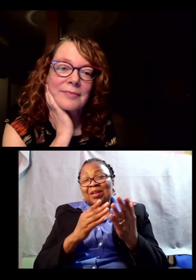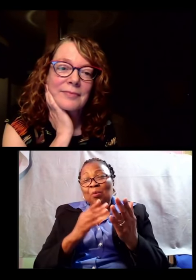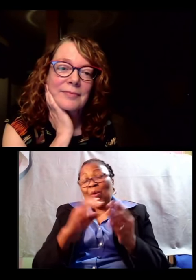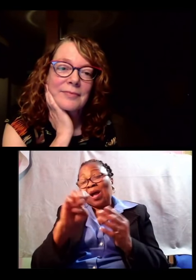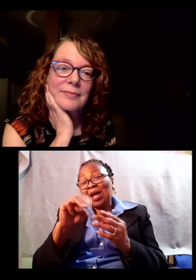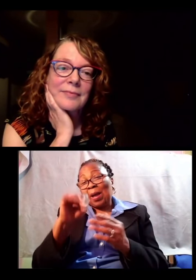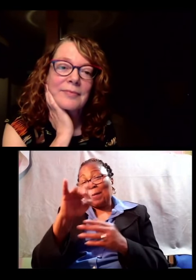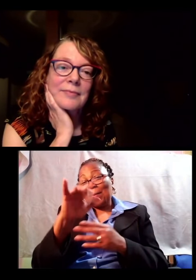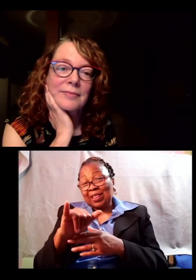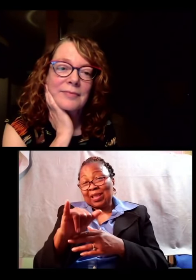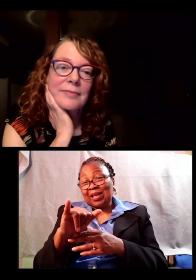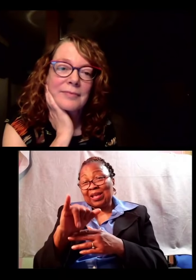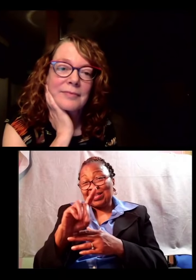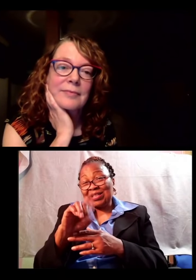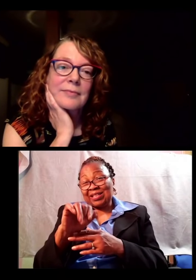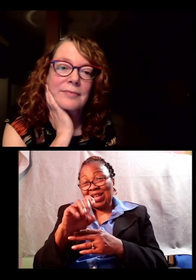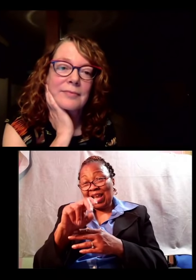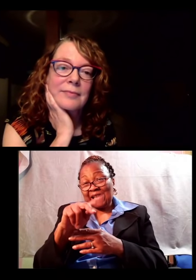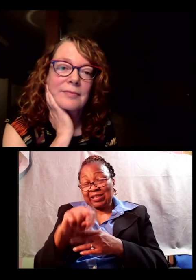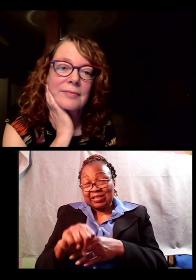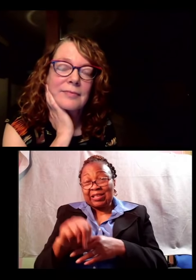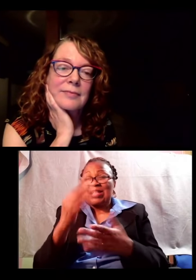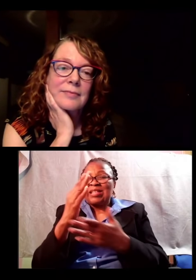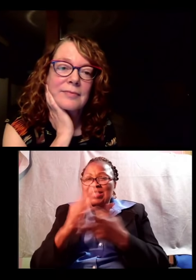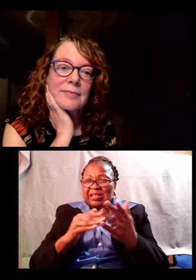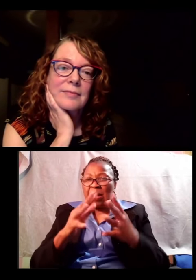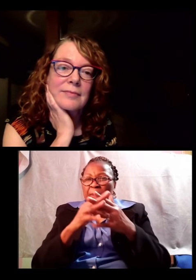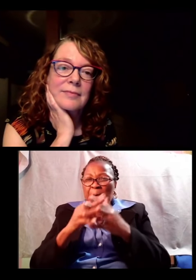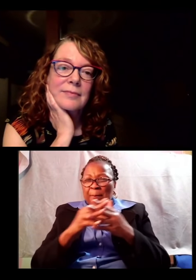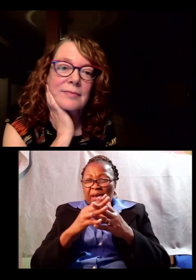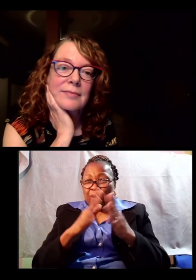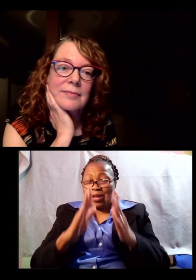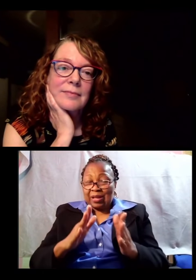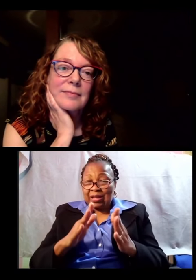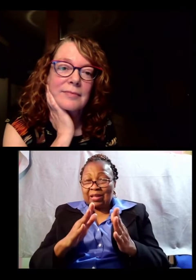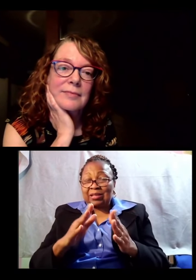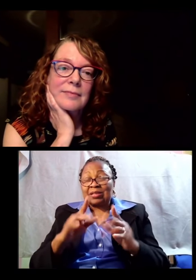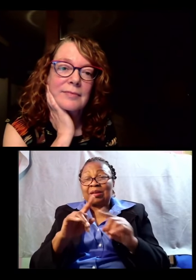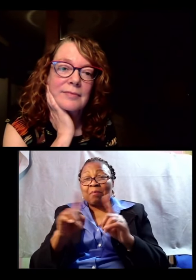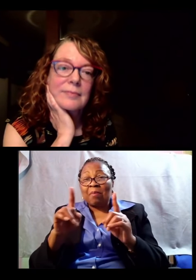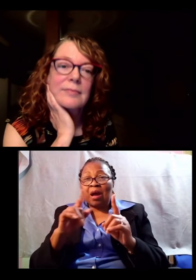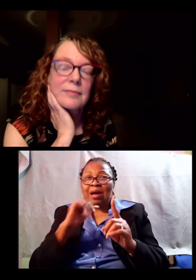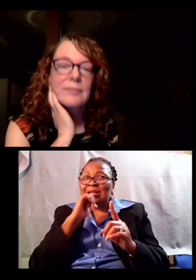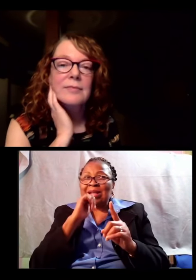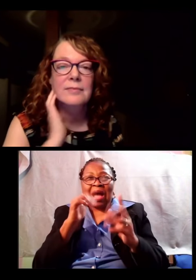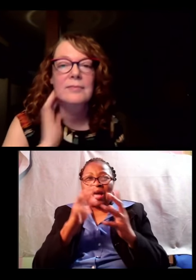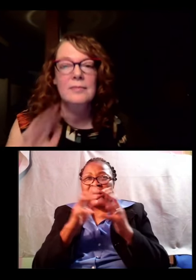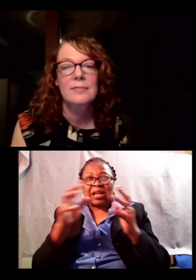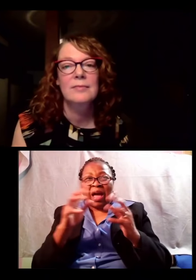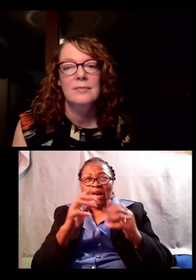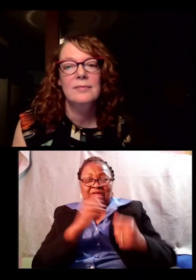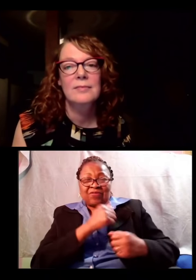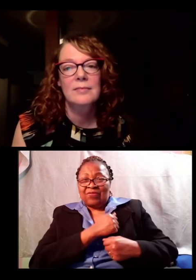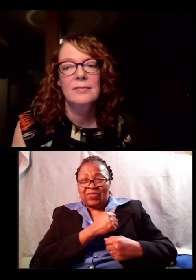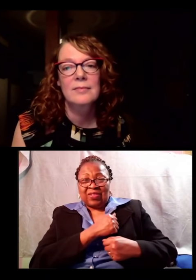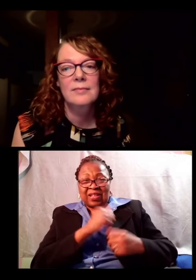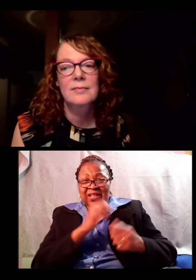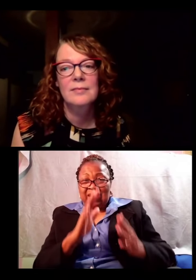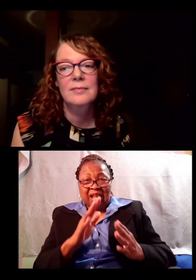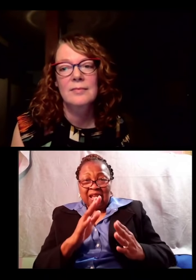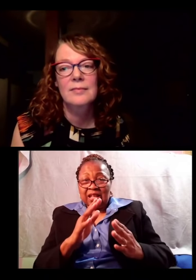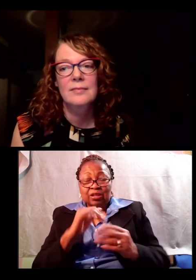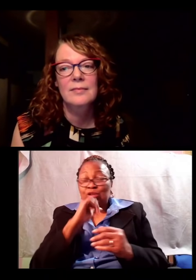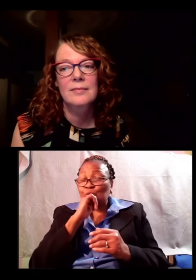Dickinson, male. And not Canadians much, because we didn't know about them. They were not being